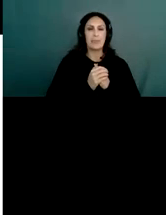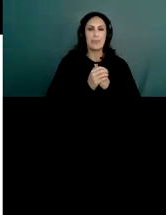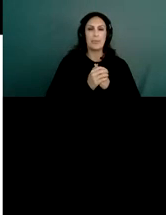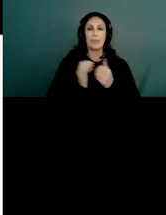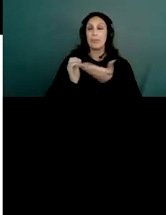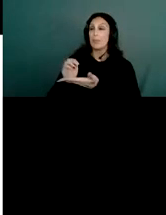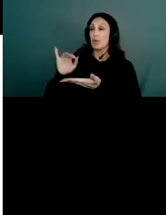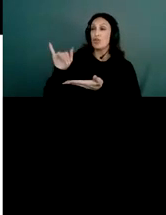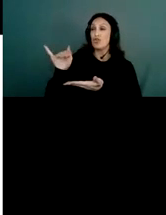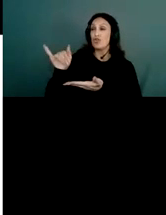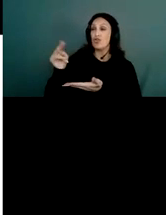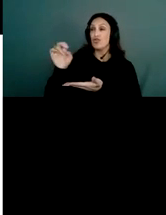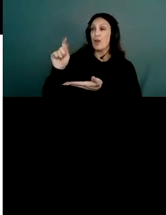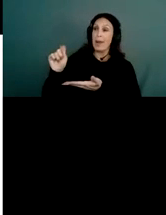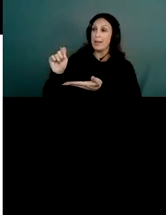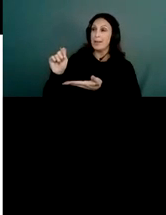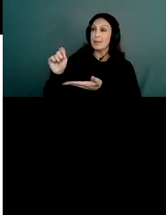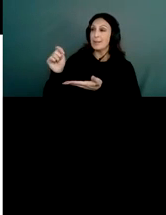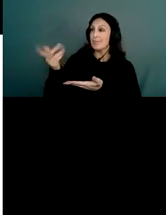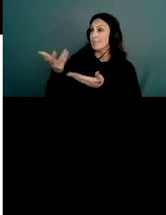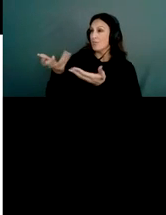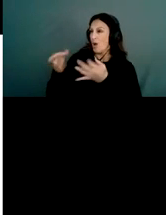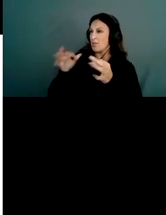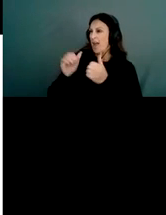ahead and talk about communication with the teacher.